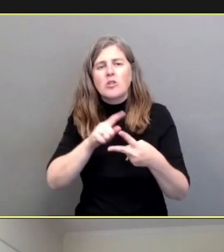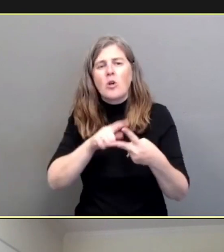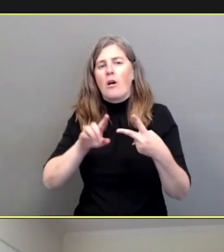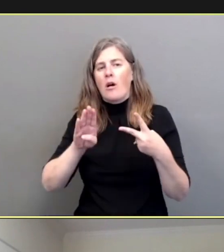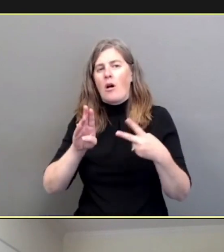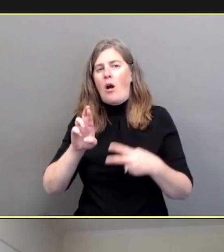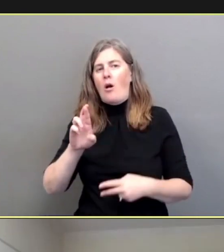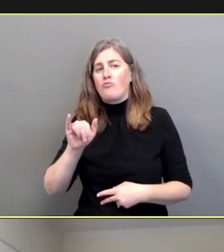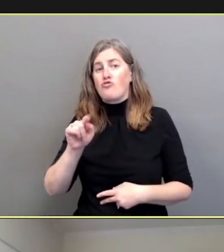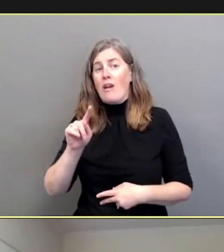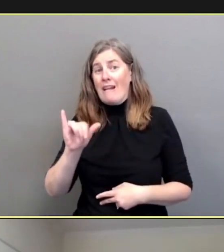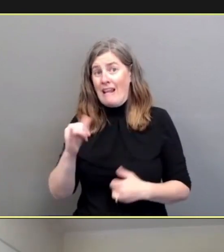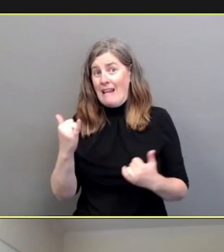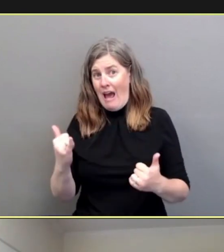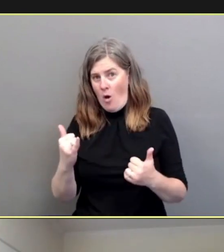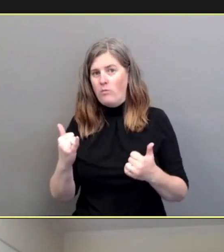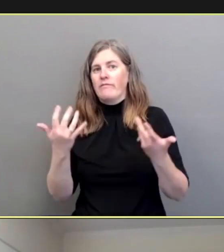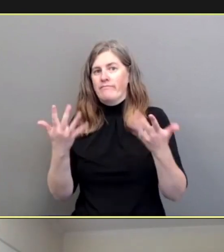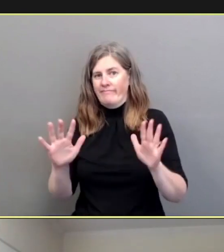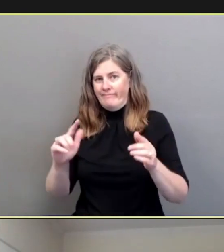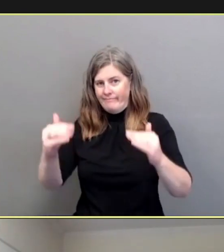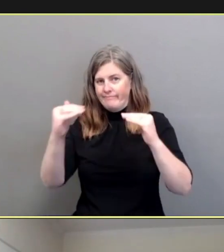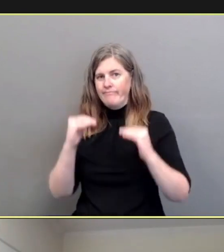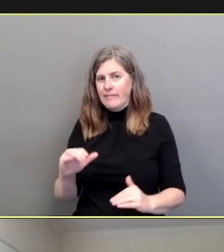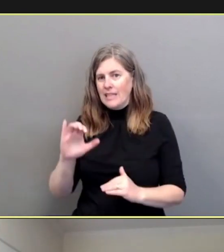Brittany, you are unmuted.